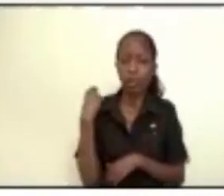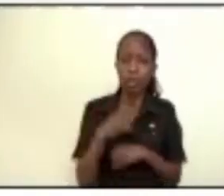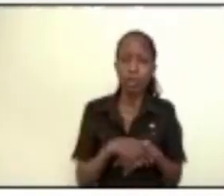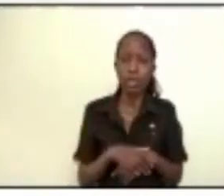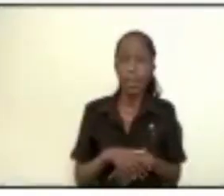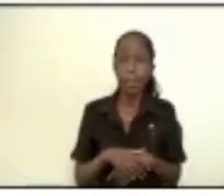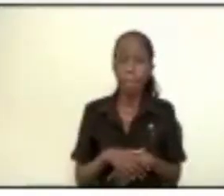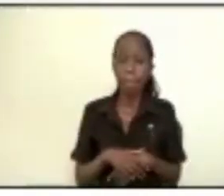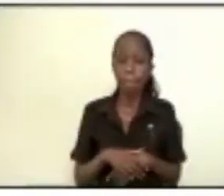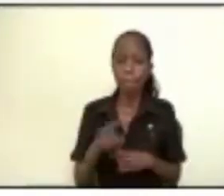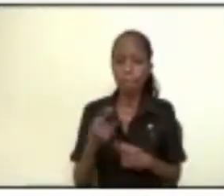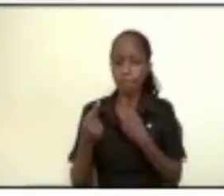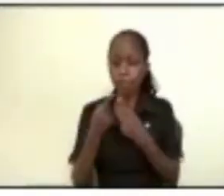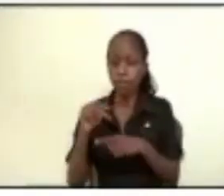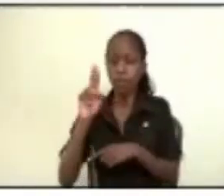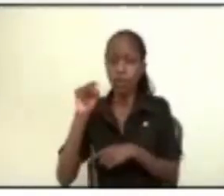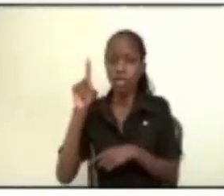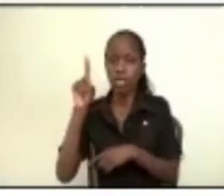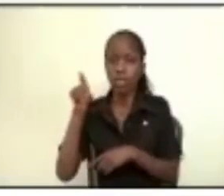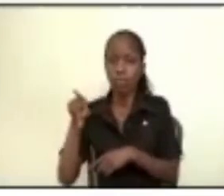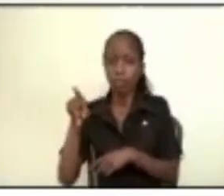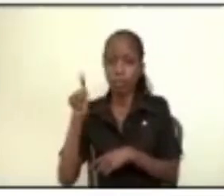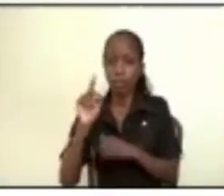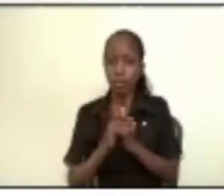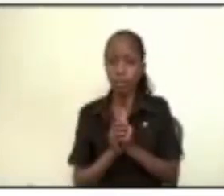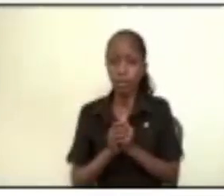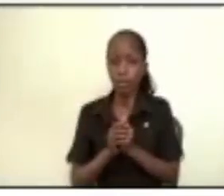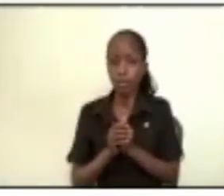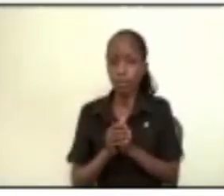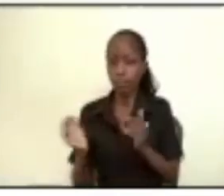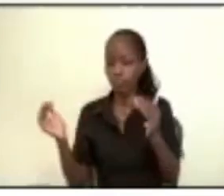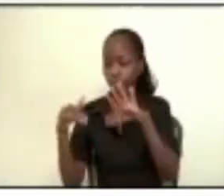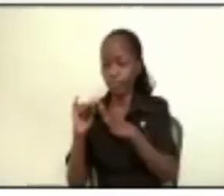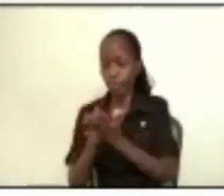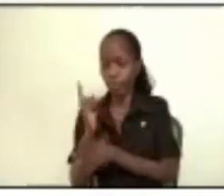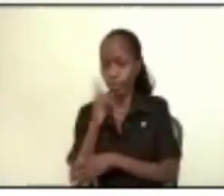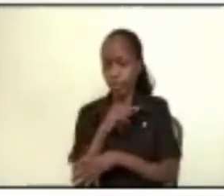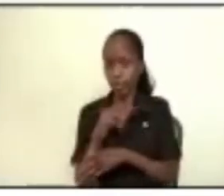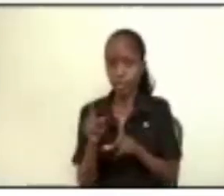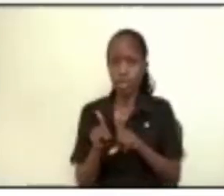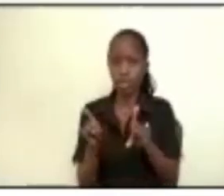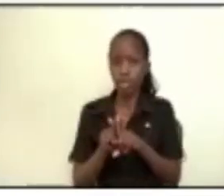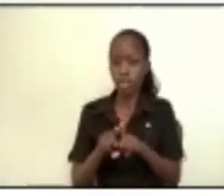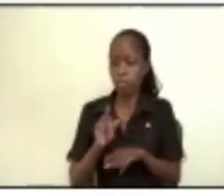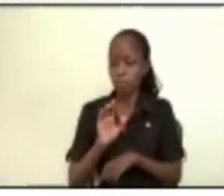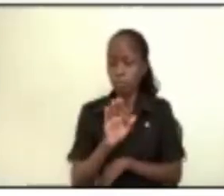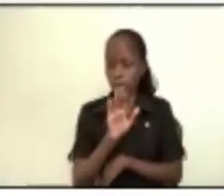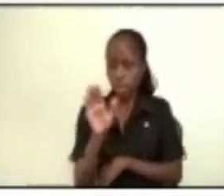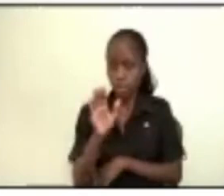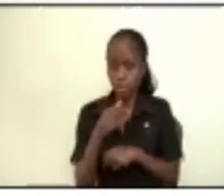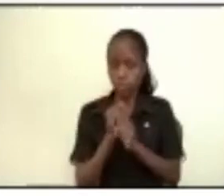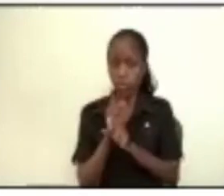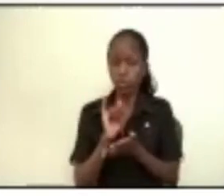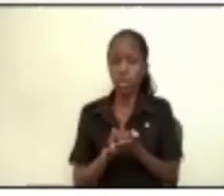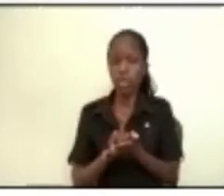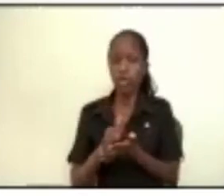was taken to the UNDP for the conference that they just had. And I made a request to make sure that we